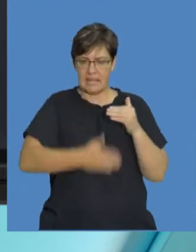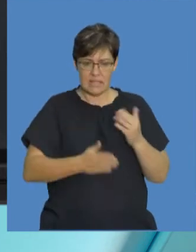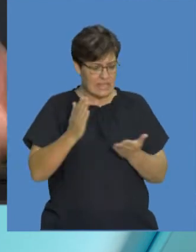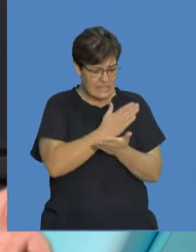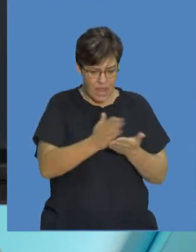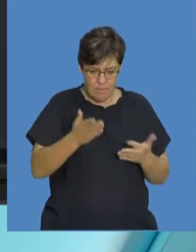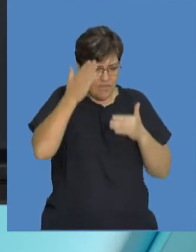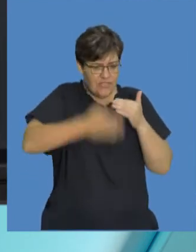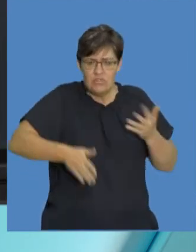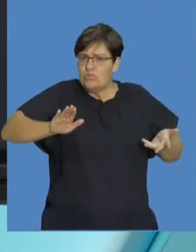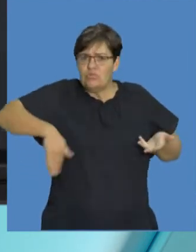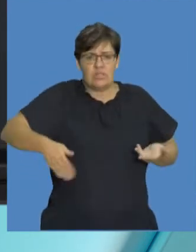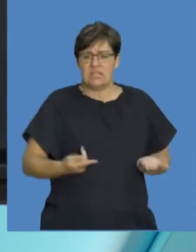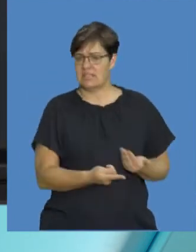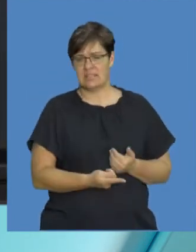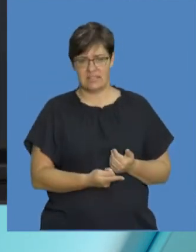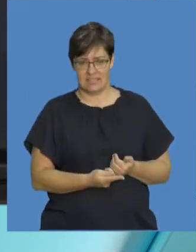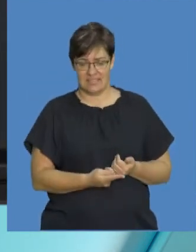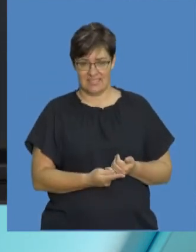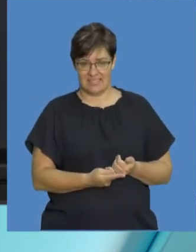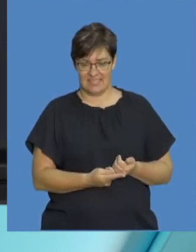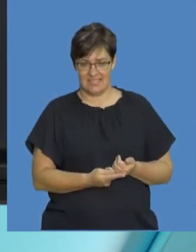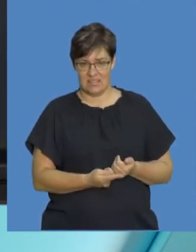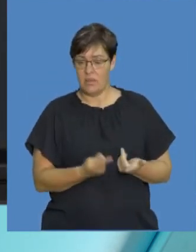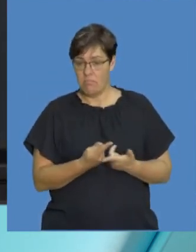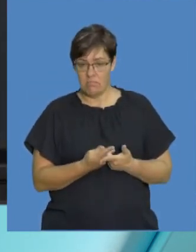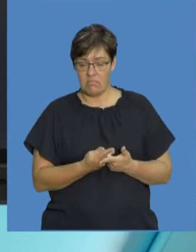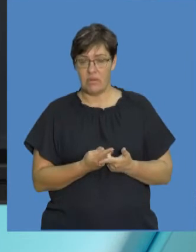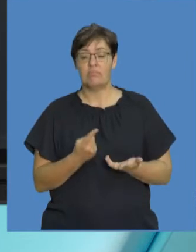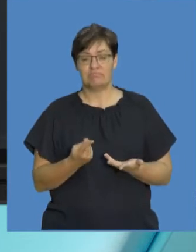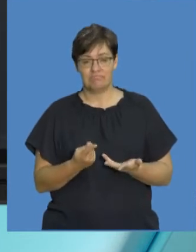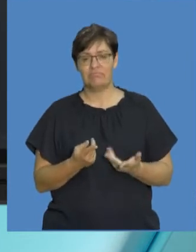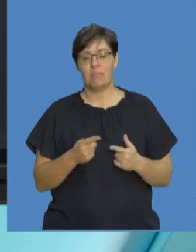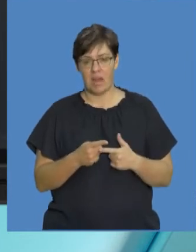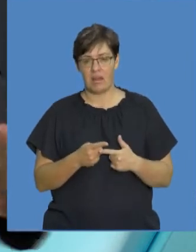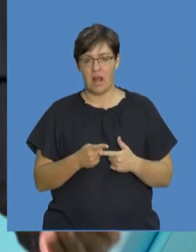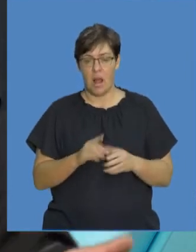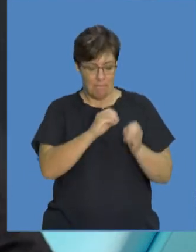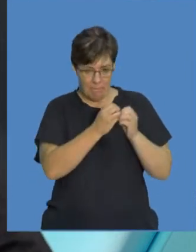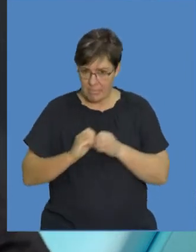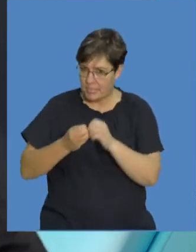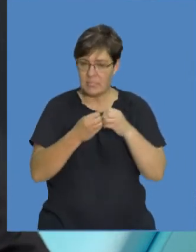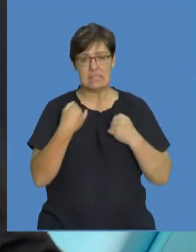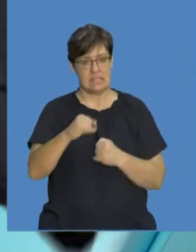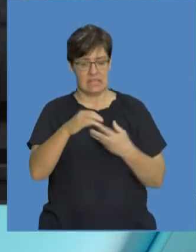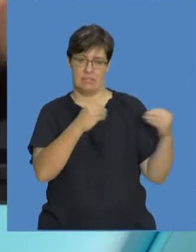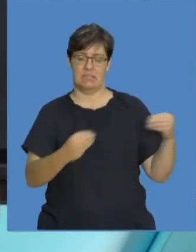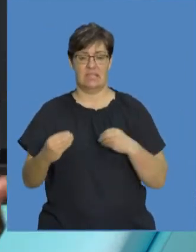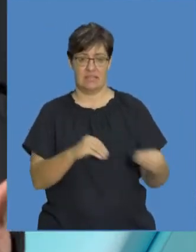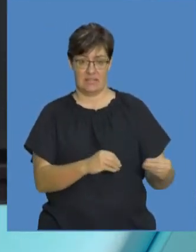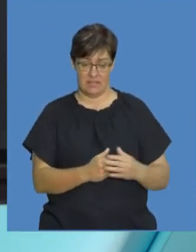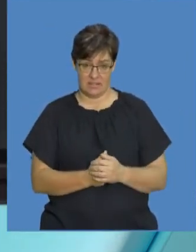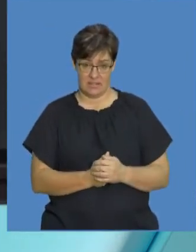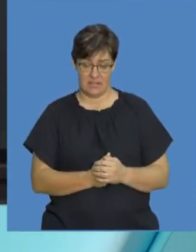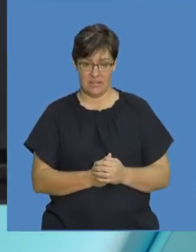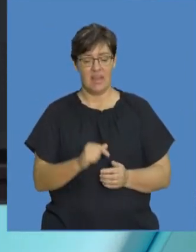there are some goods that have not been completely manufactured. They are unfinished, they're in semi-state of completion.